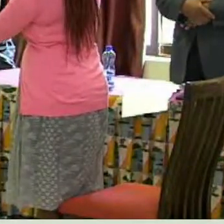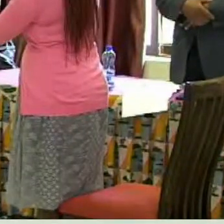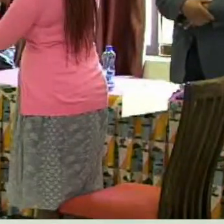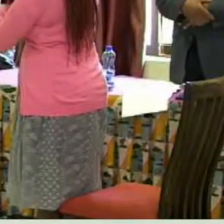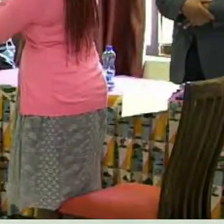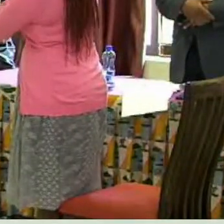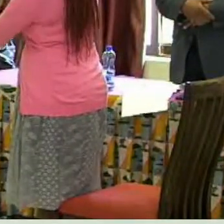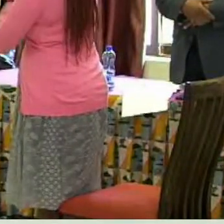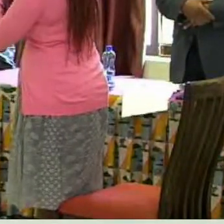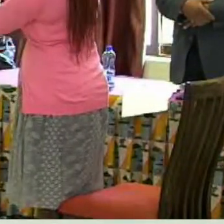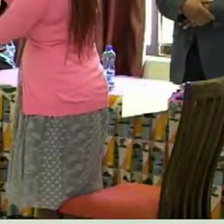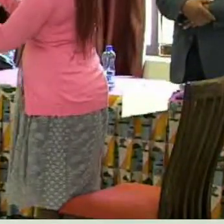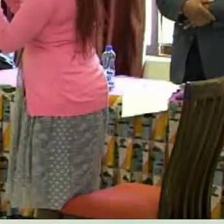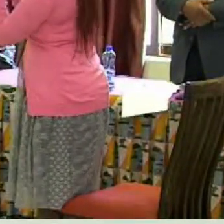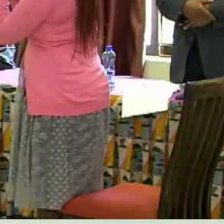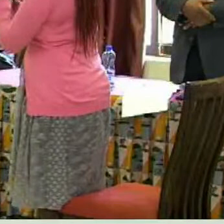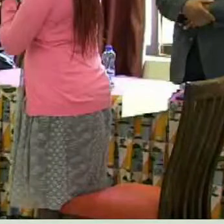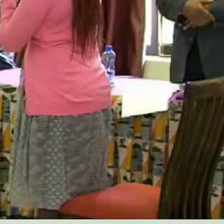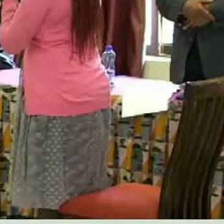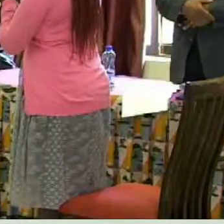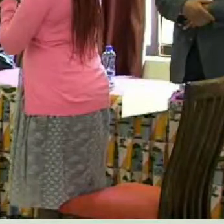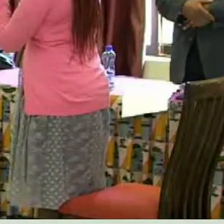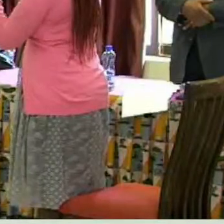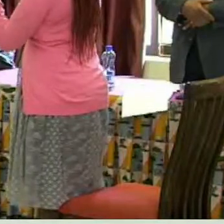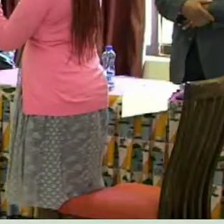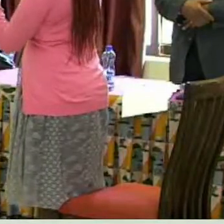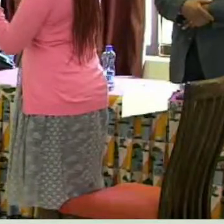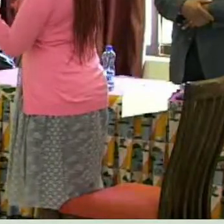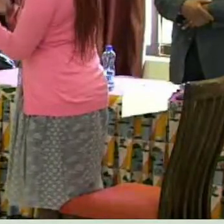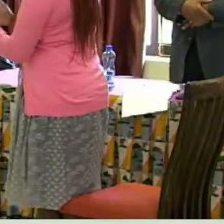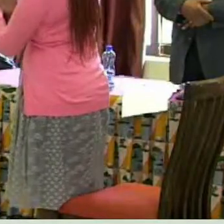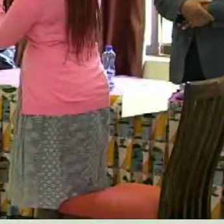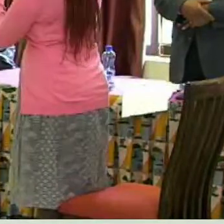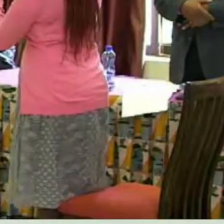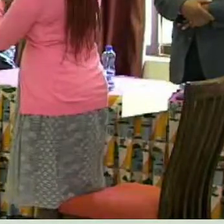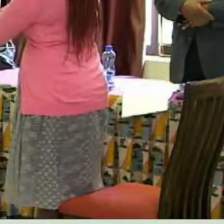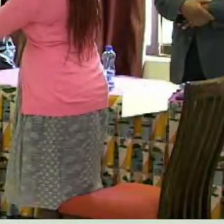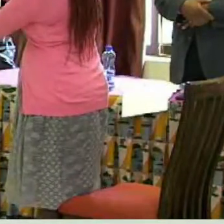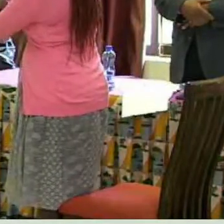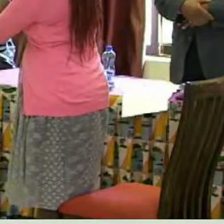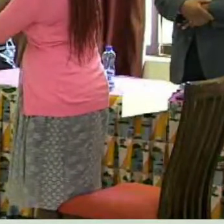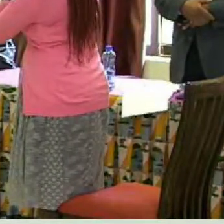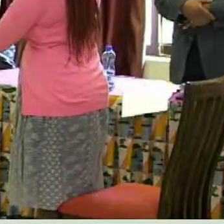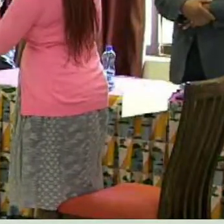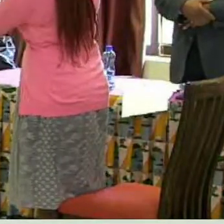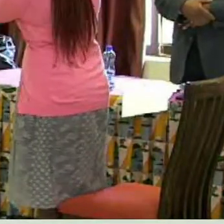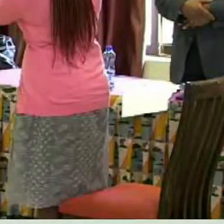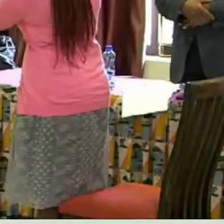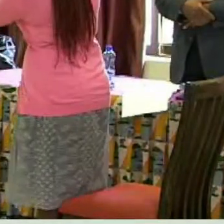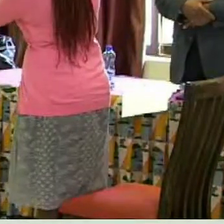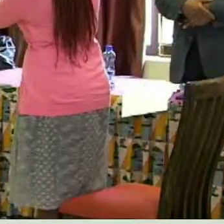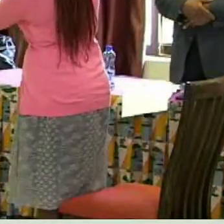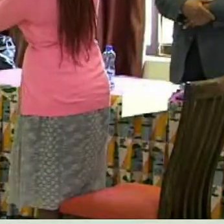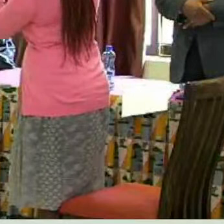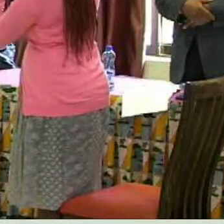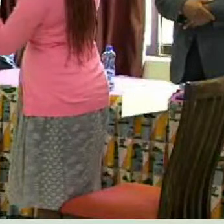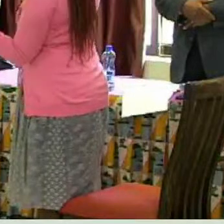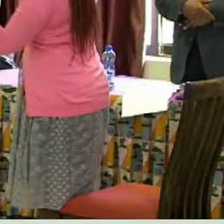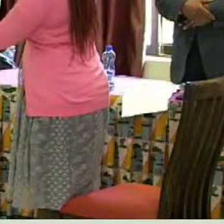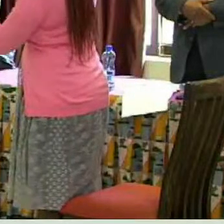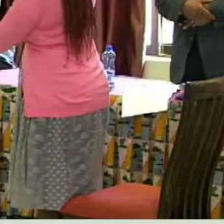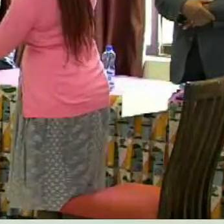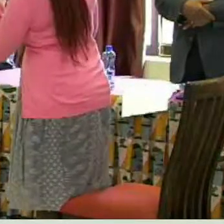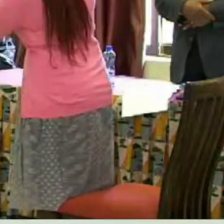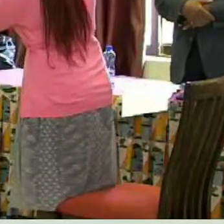this purpose that is ahead of us. Lord, we commit the day ahead into your hands, even as we commit this conference into your hands. We pray